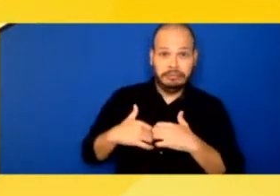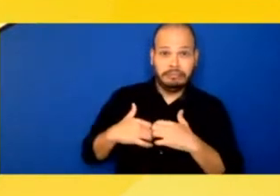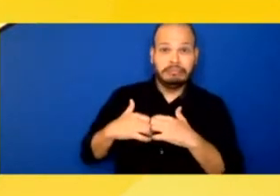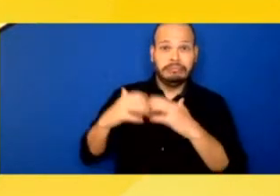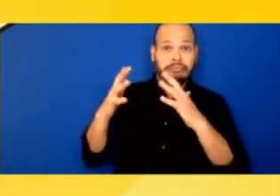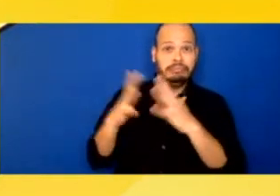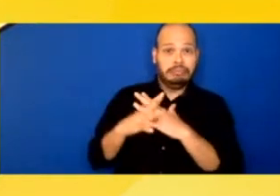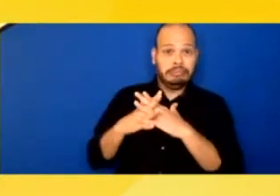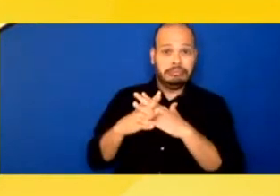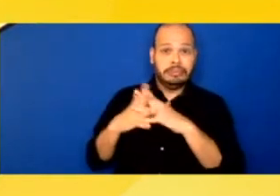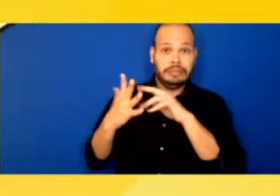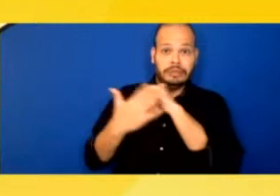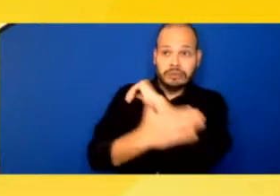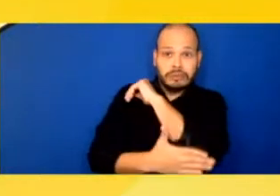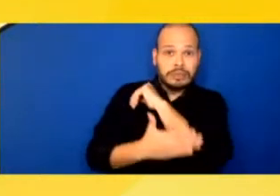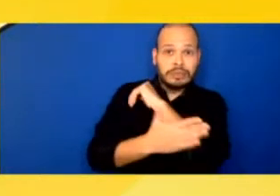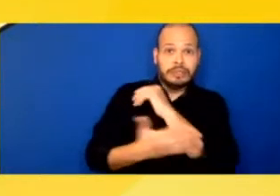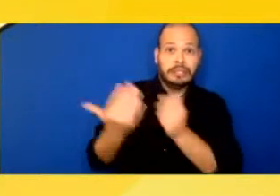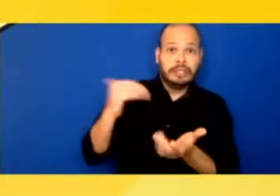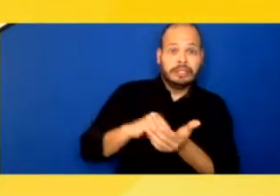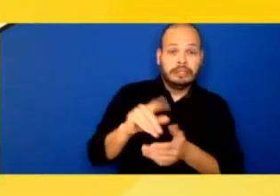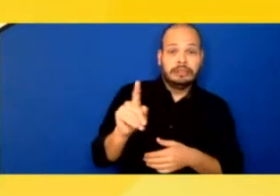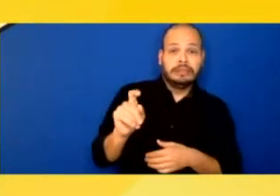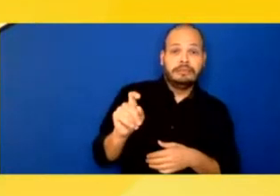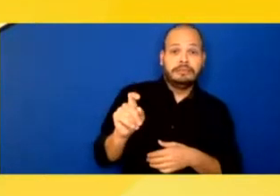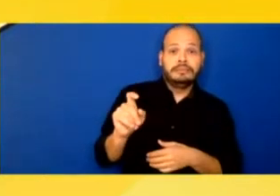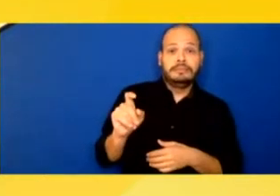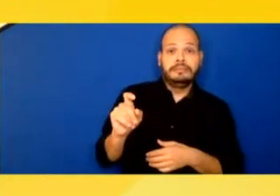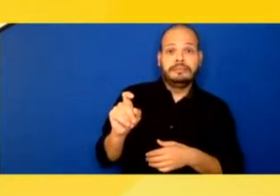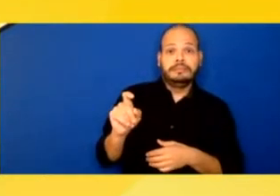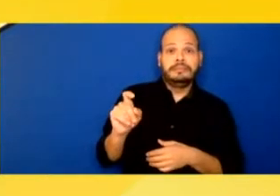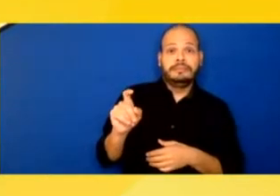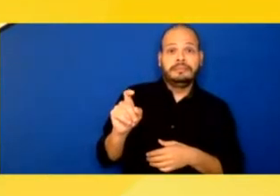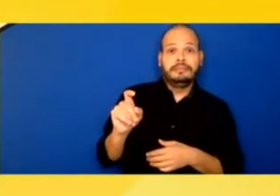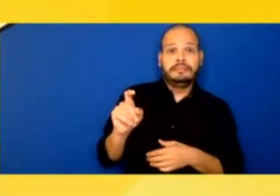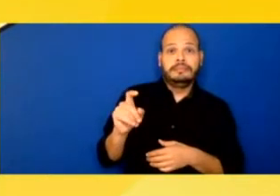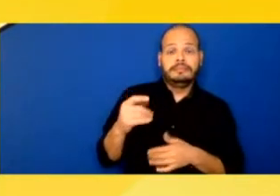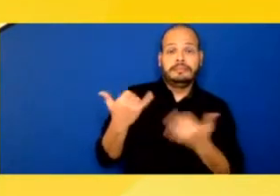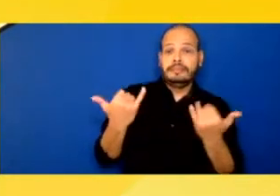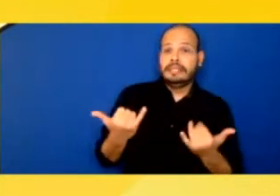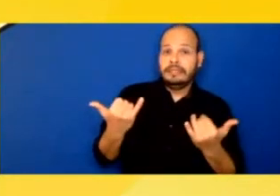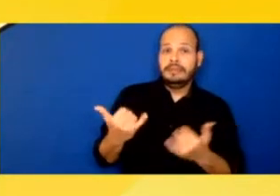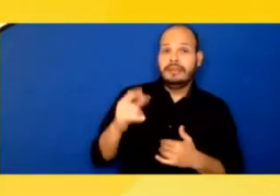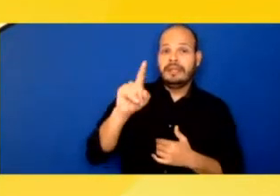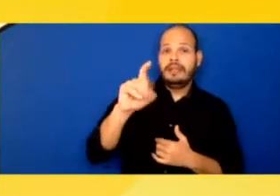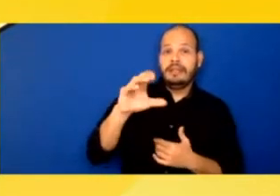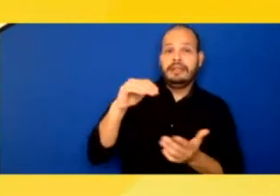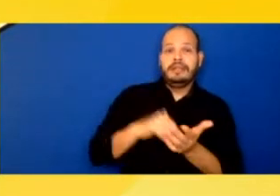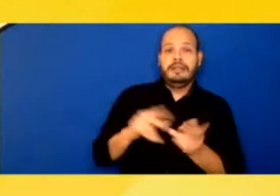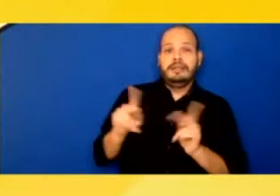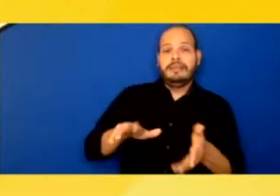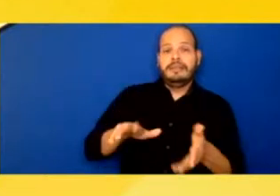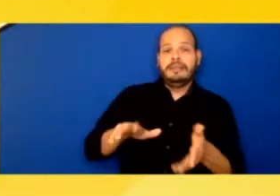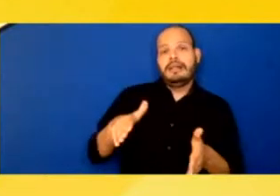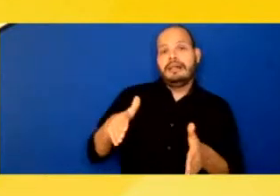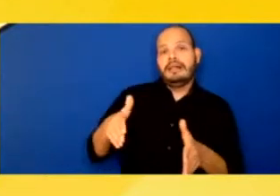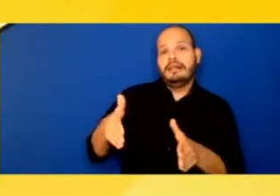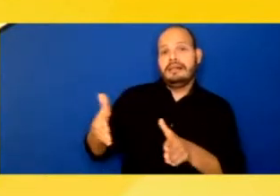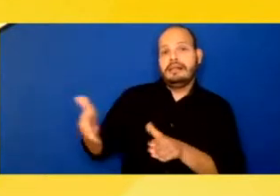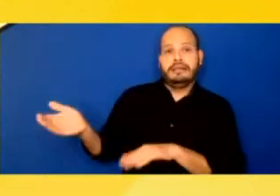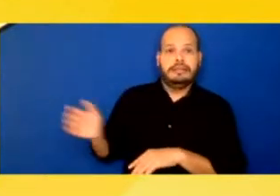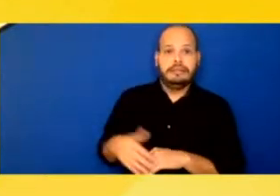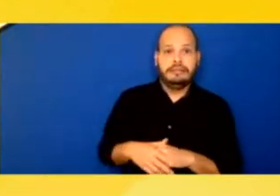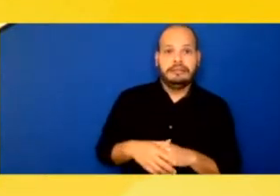times, when hundreds of thousands have died, when millions are on the brink of homelessness, when white supremacy is